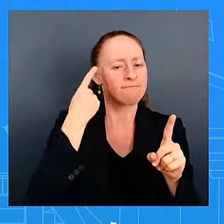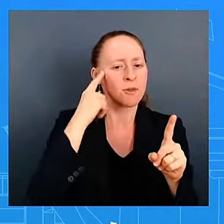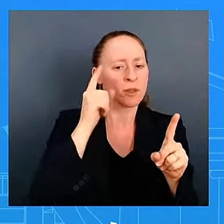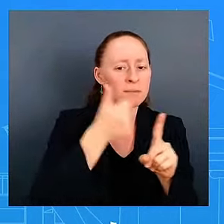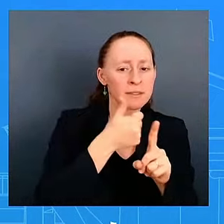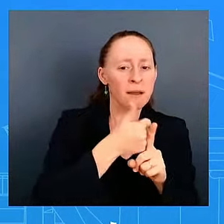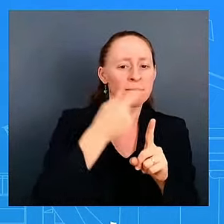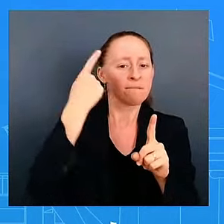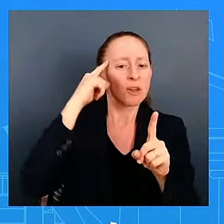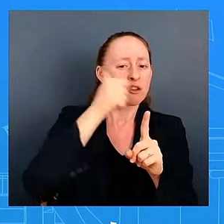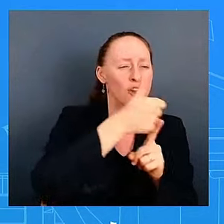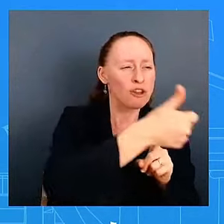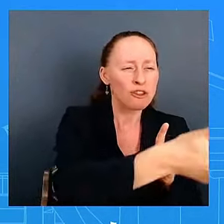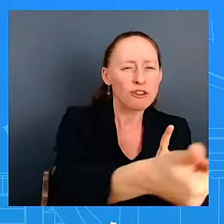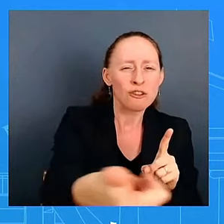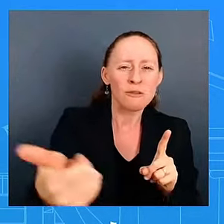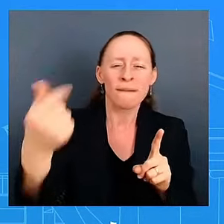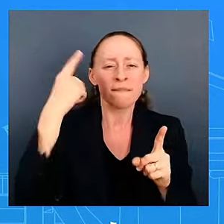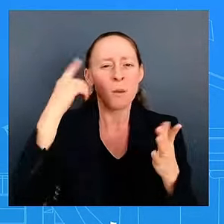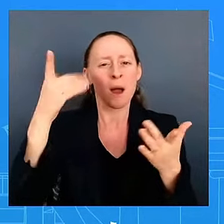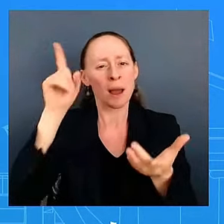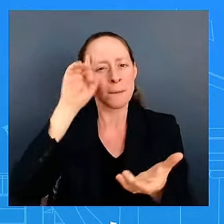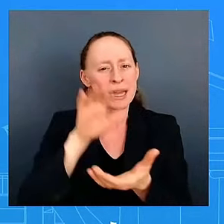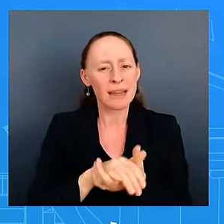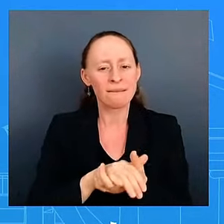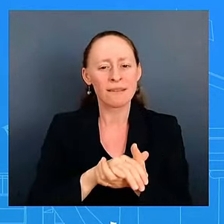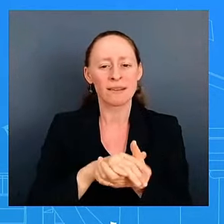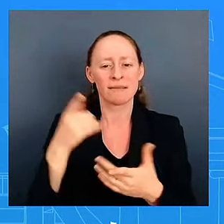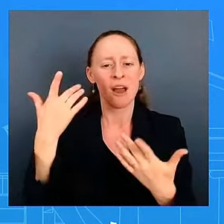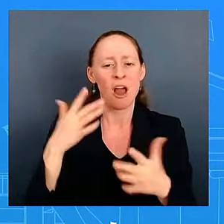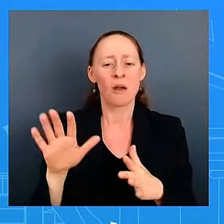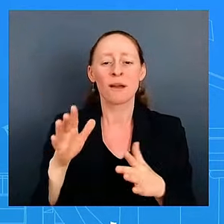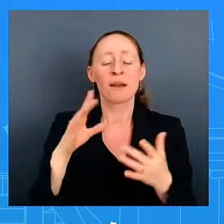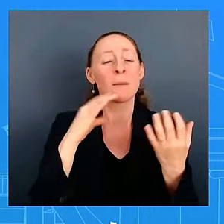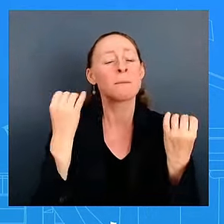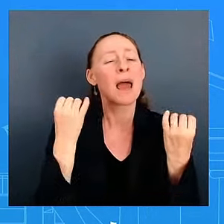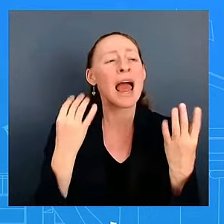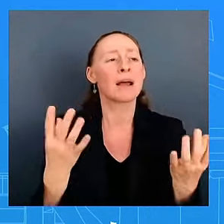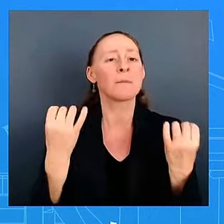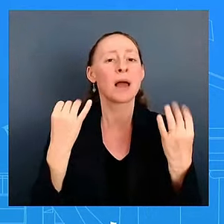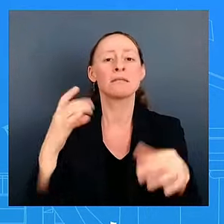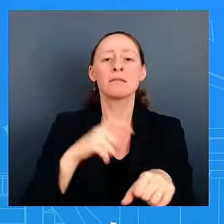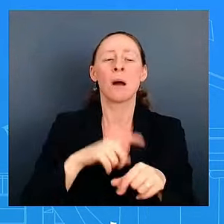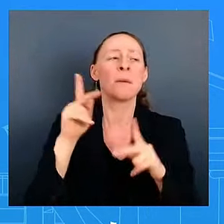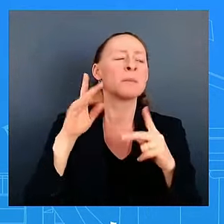count him out. People say he's not going to win. People say, you know,